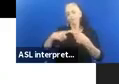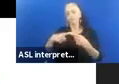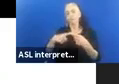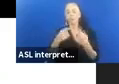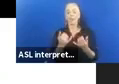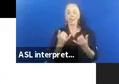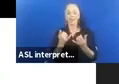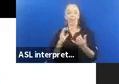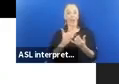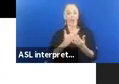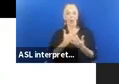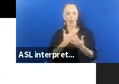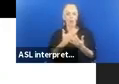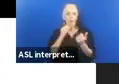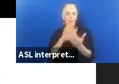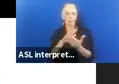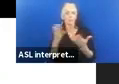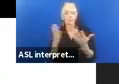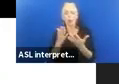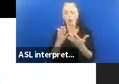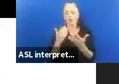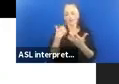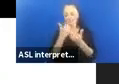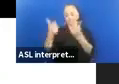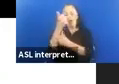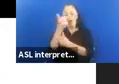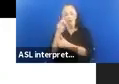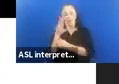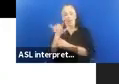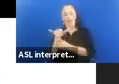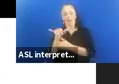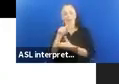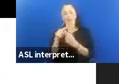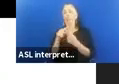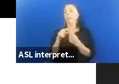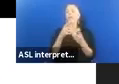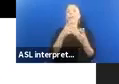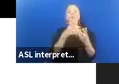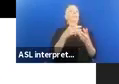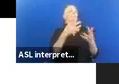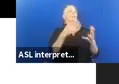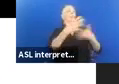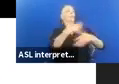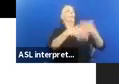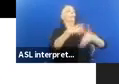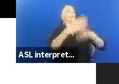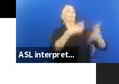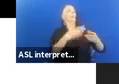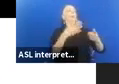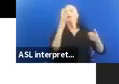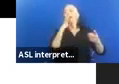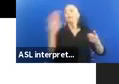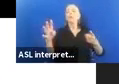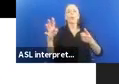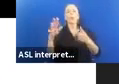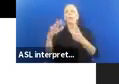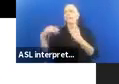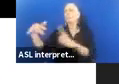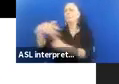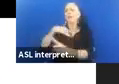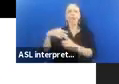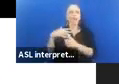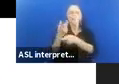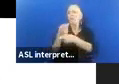our dominant economy completely ignores ecosystem feedbacks. It's working against the balancing feedback